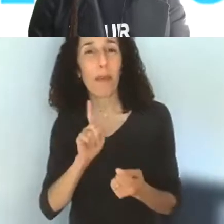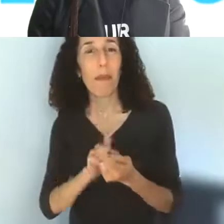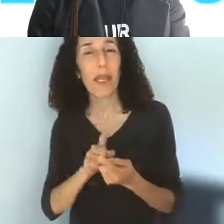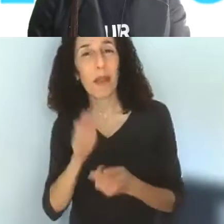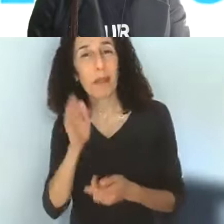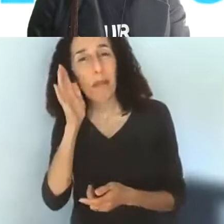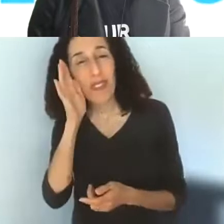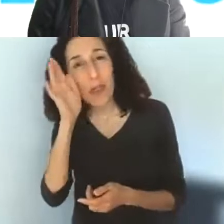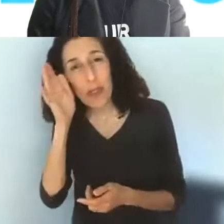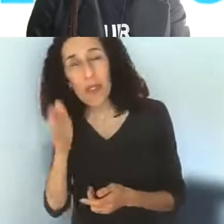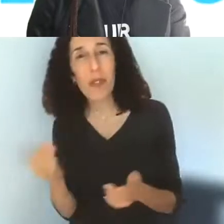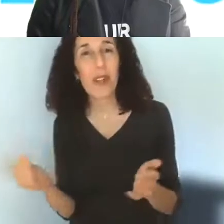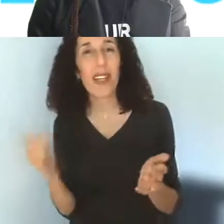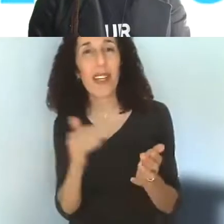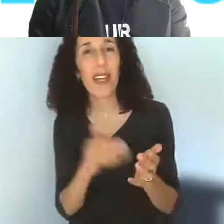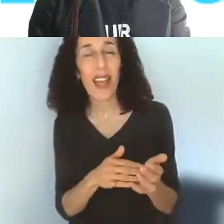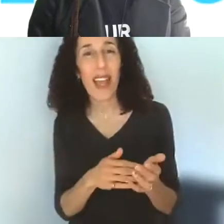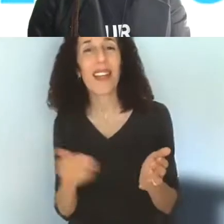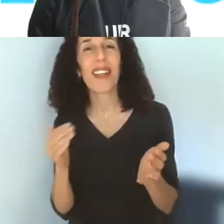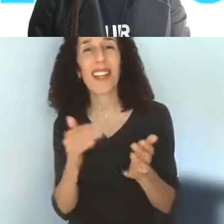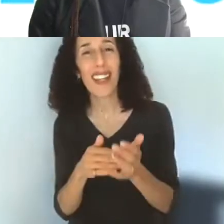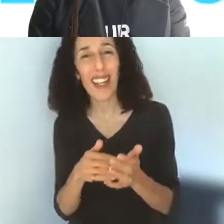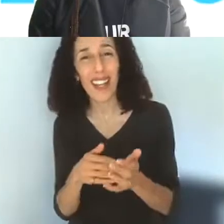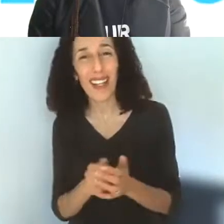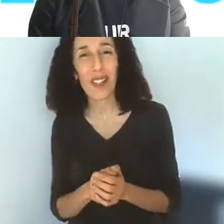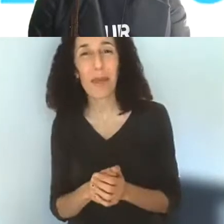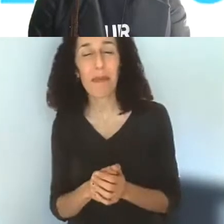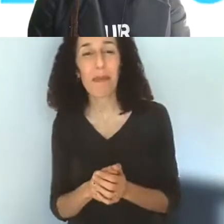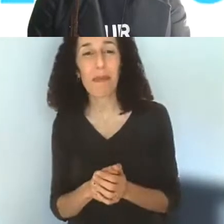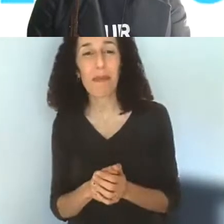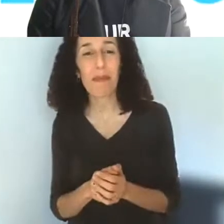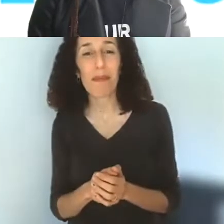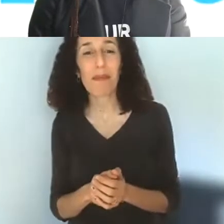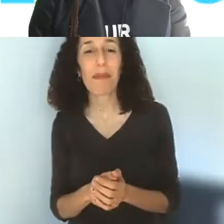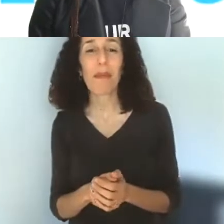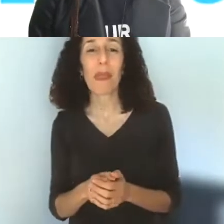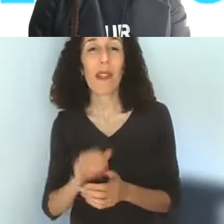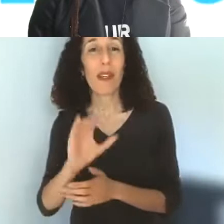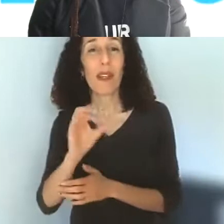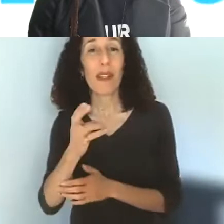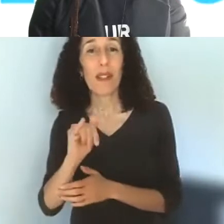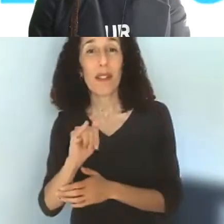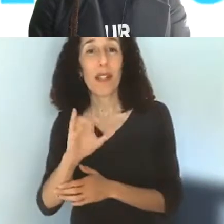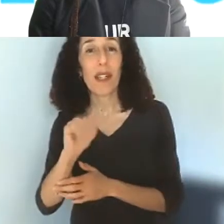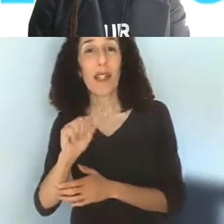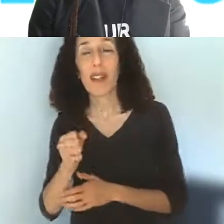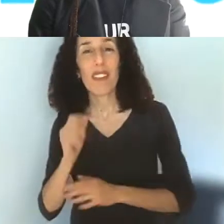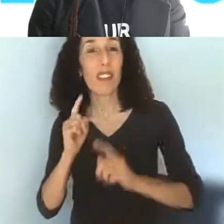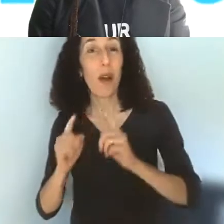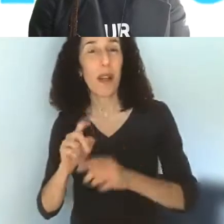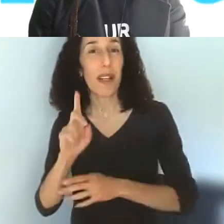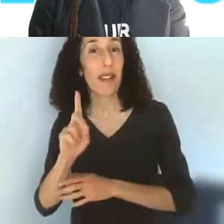again many times over. Chicas Talk Disability, check them out, and